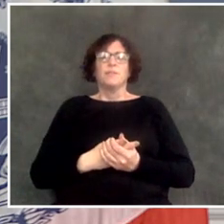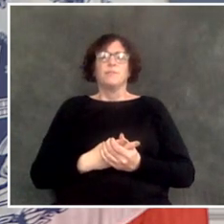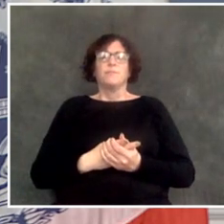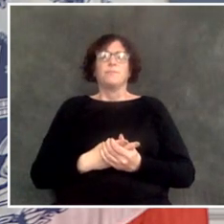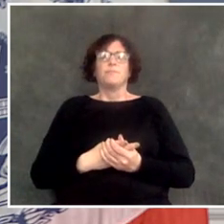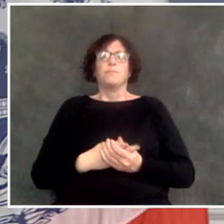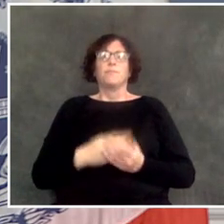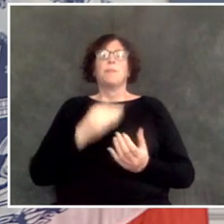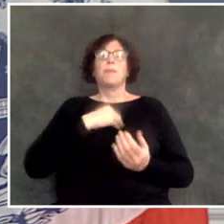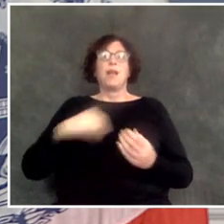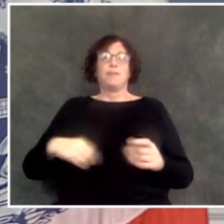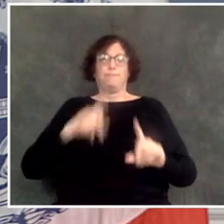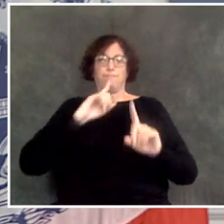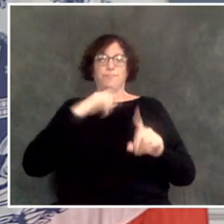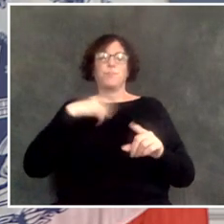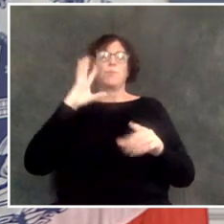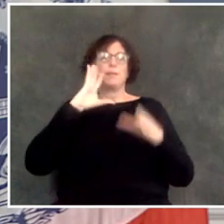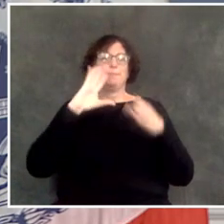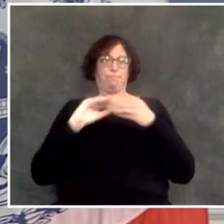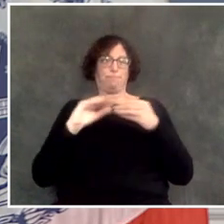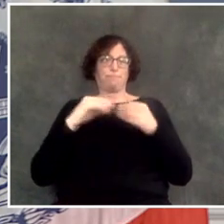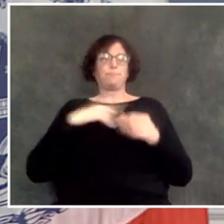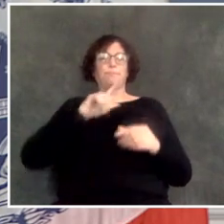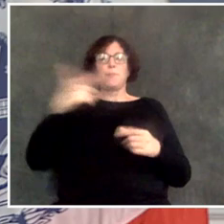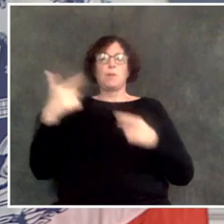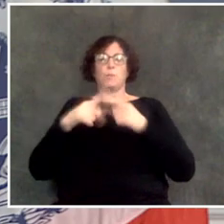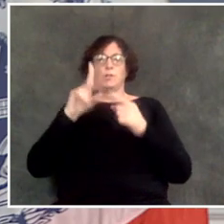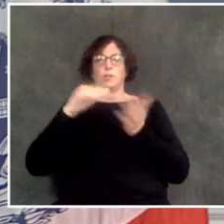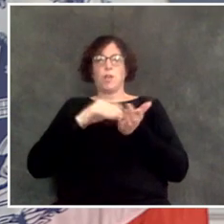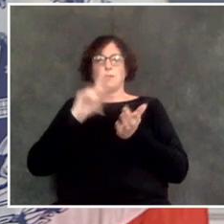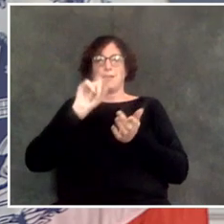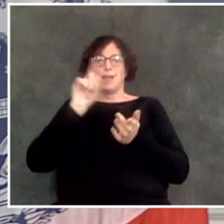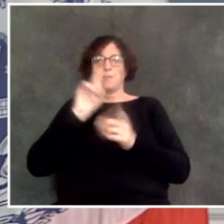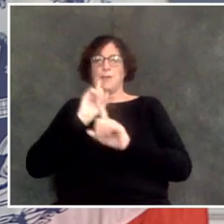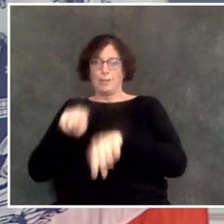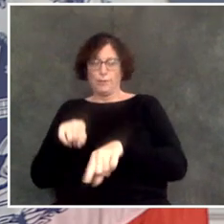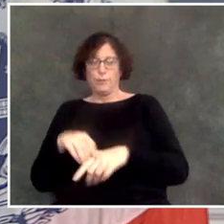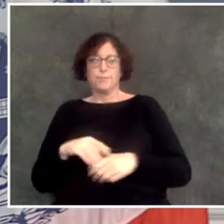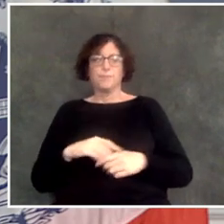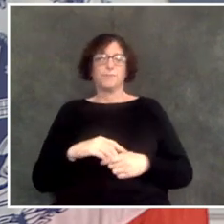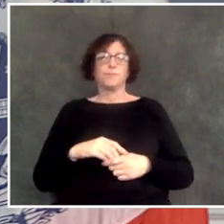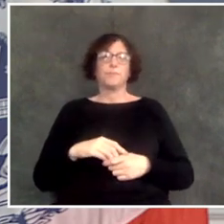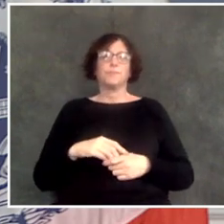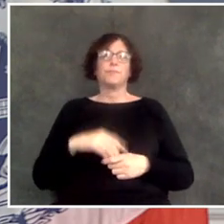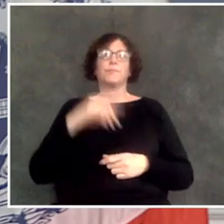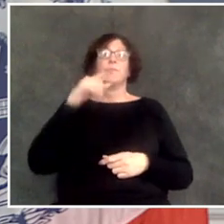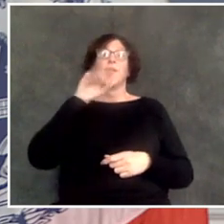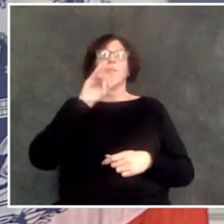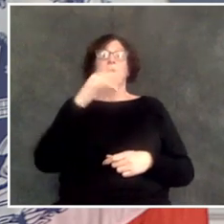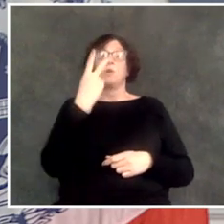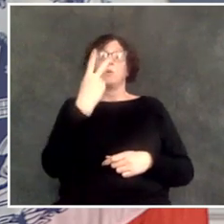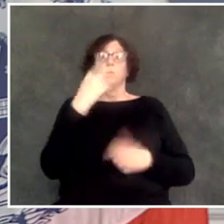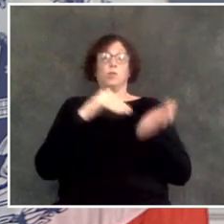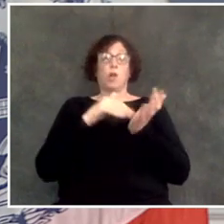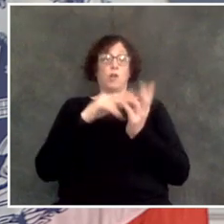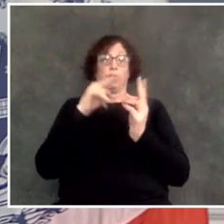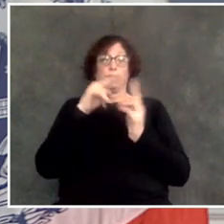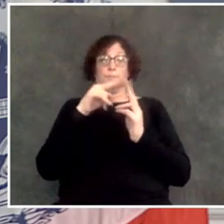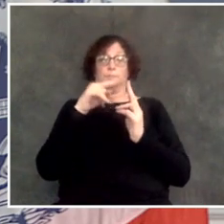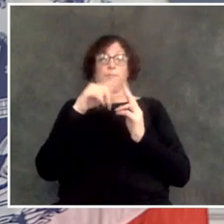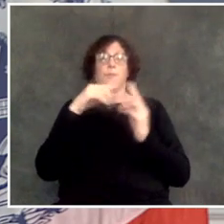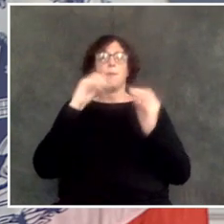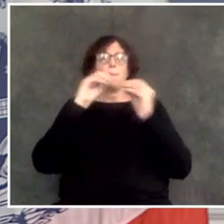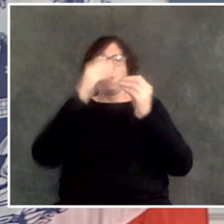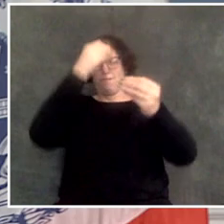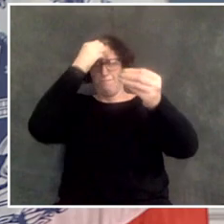So first of all, I'm going to say these two are much more scientific in their training than I am, but I think they'll agree with this opening statement. It is too